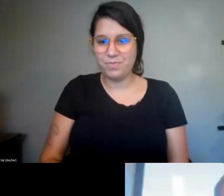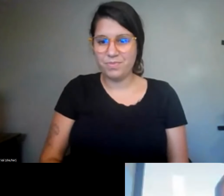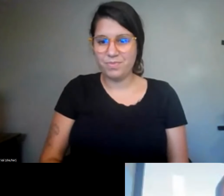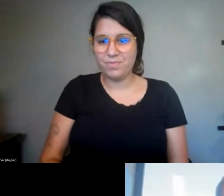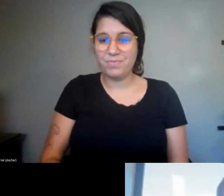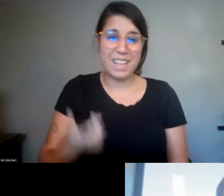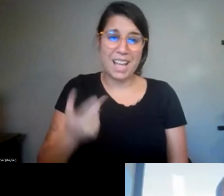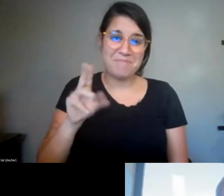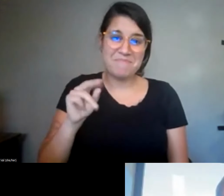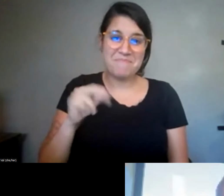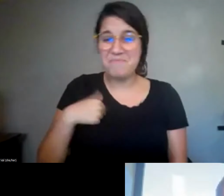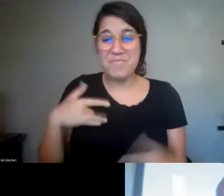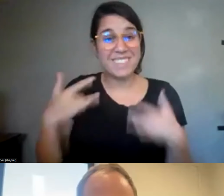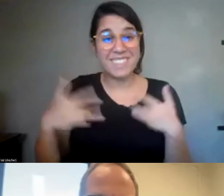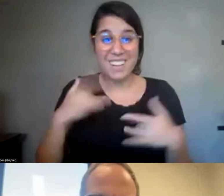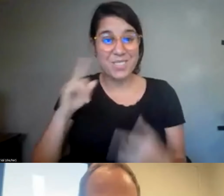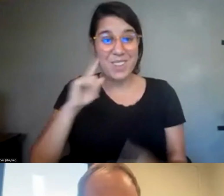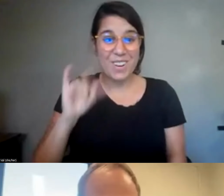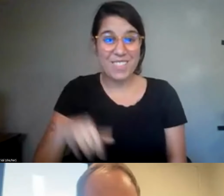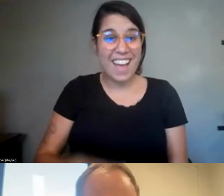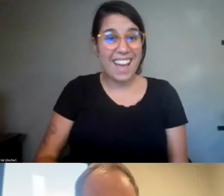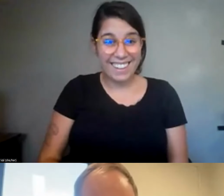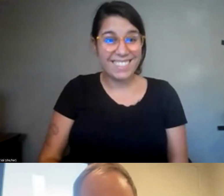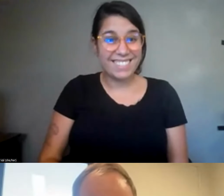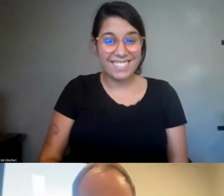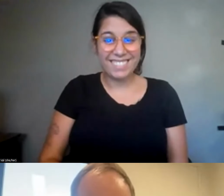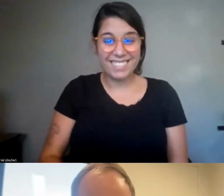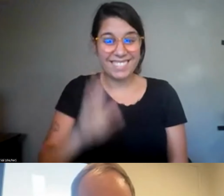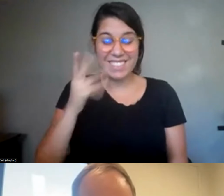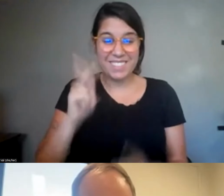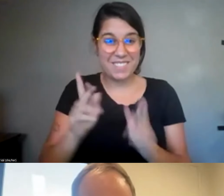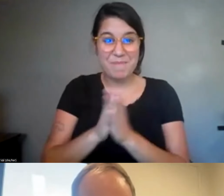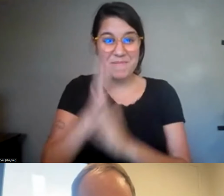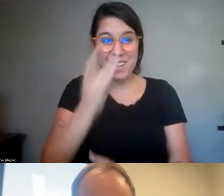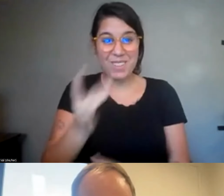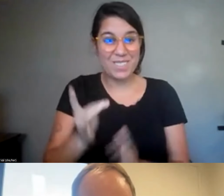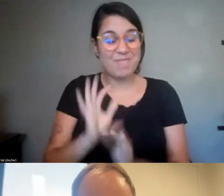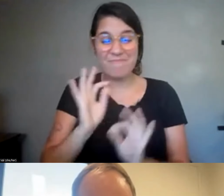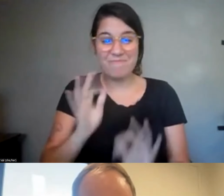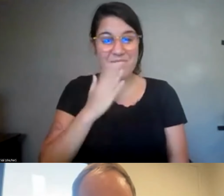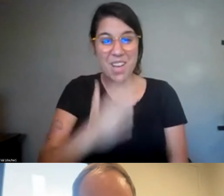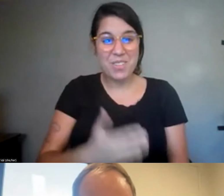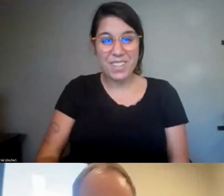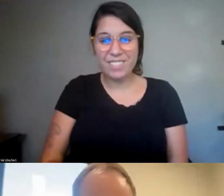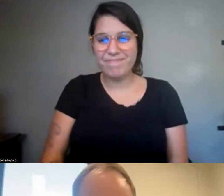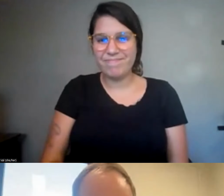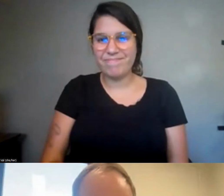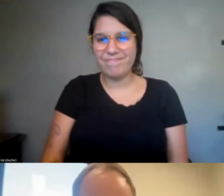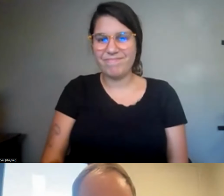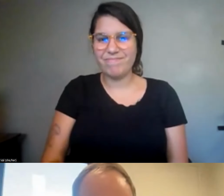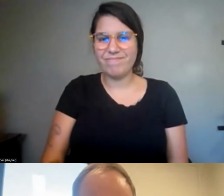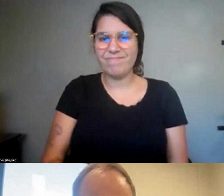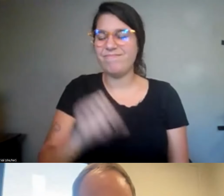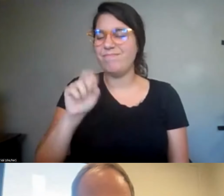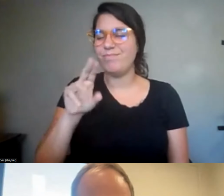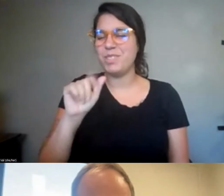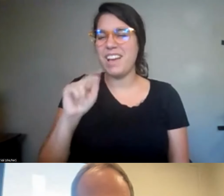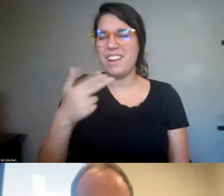Other than I'm just excited to hear of the interest. Yeah, thank you. That's a great question. Thank